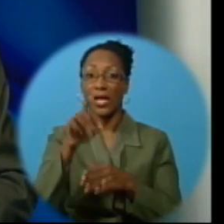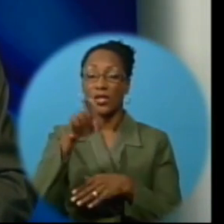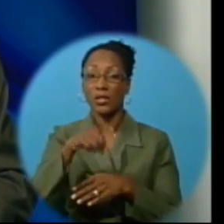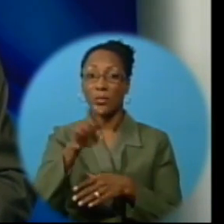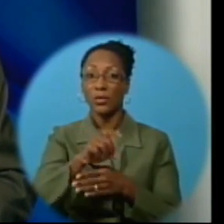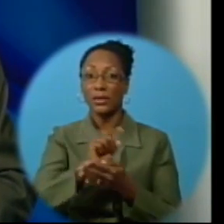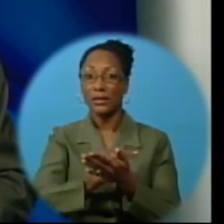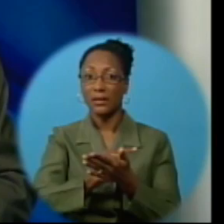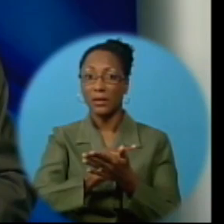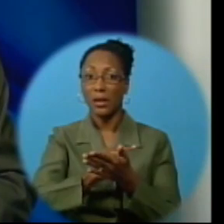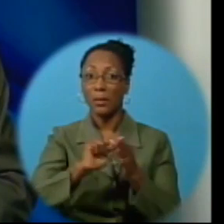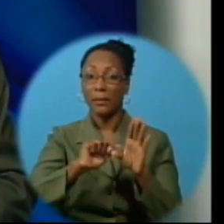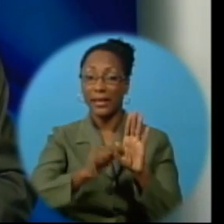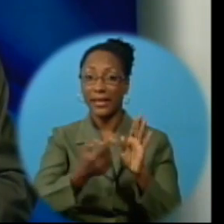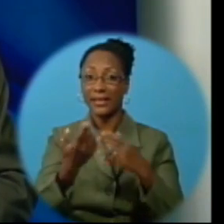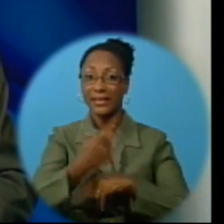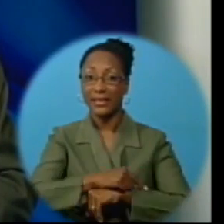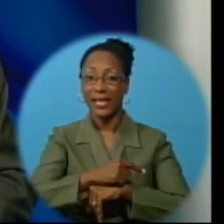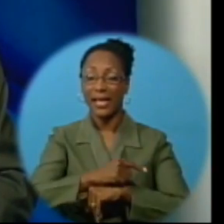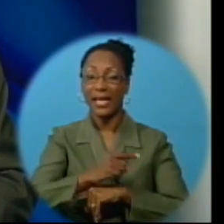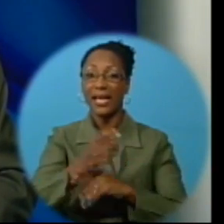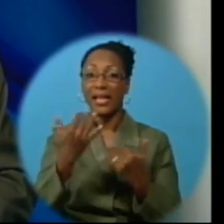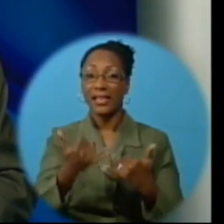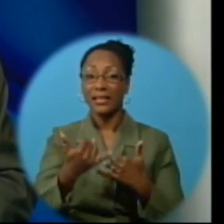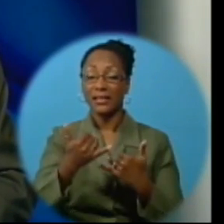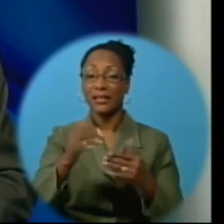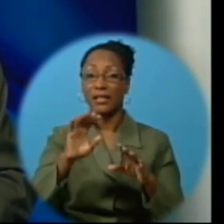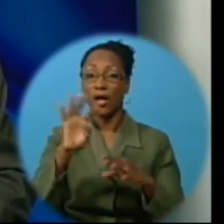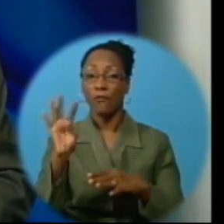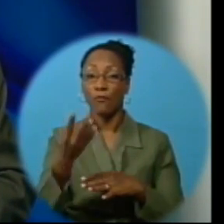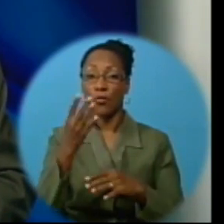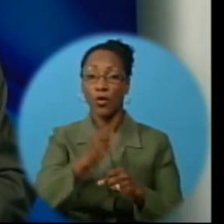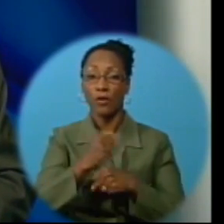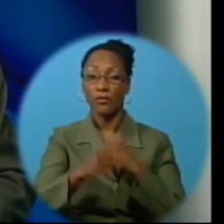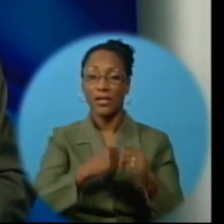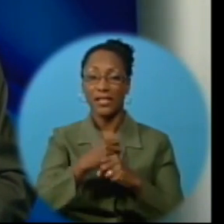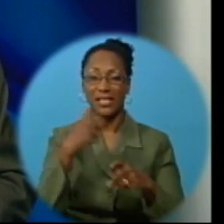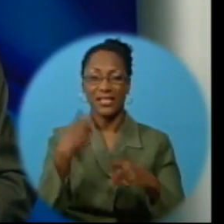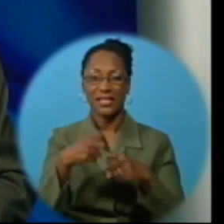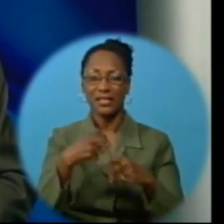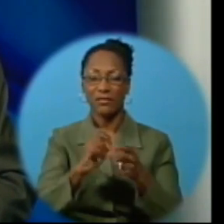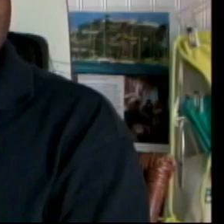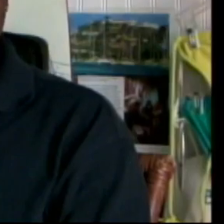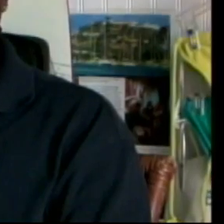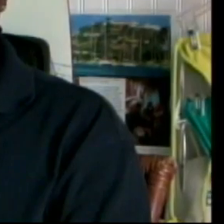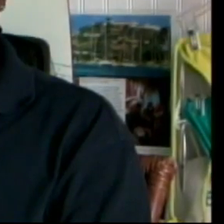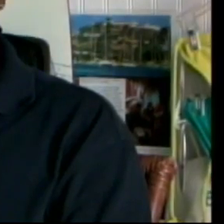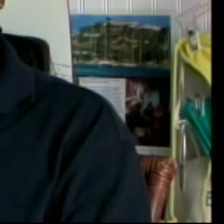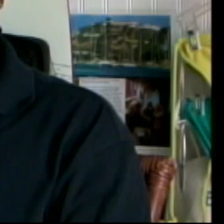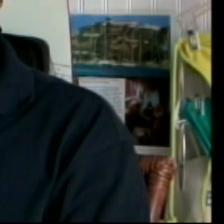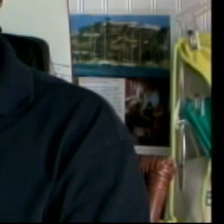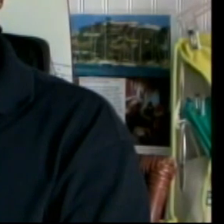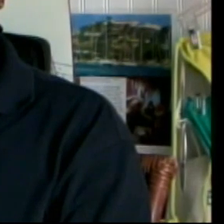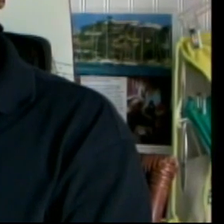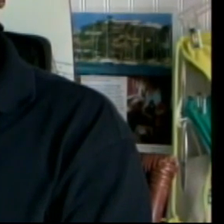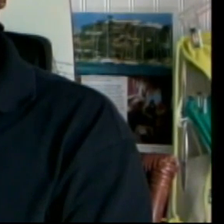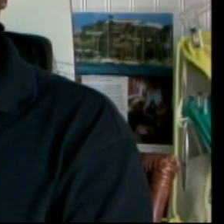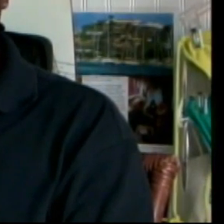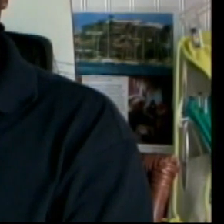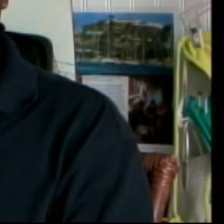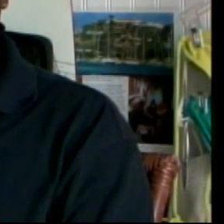is in its fourth year, and organizers say it is going to be a difficult race. We're looking to get an early start